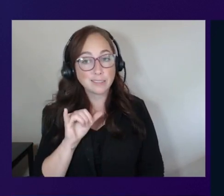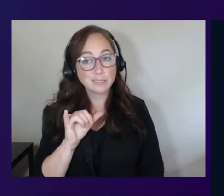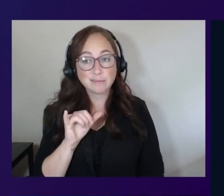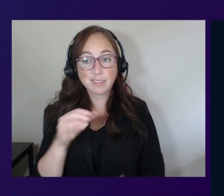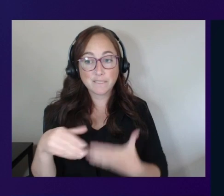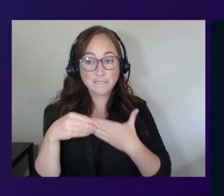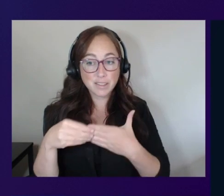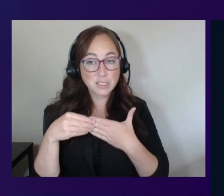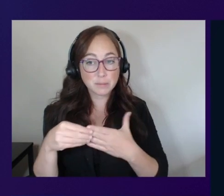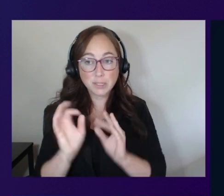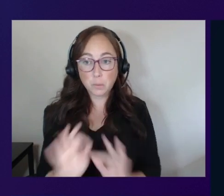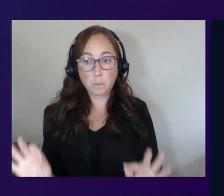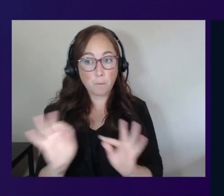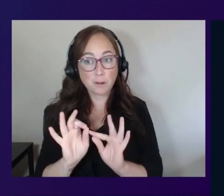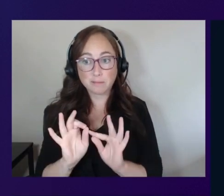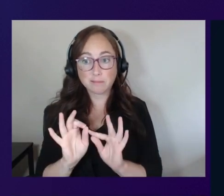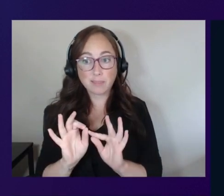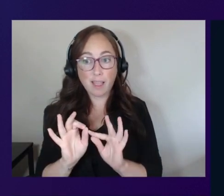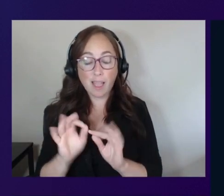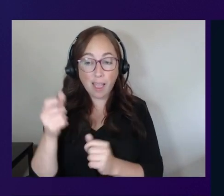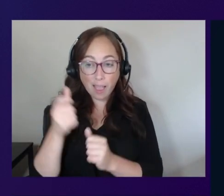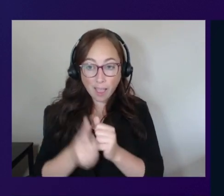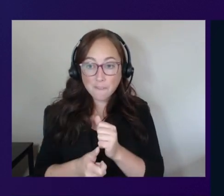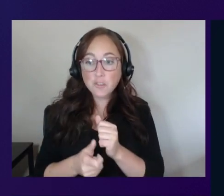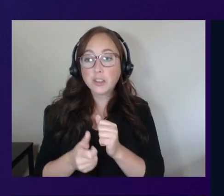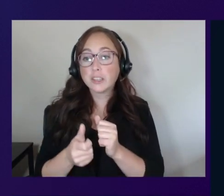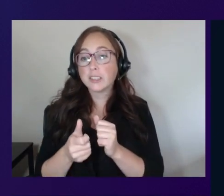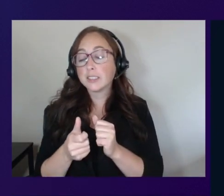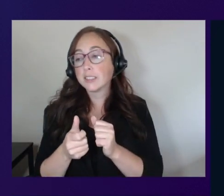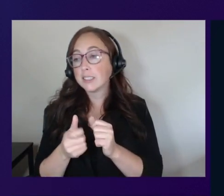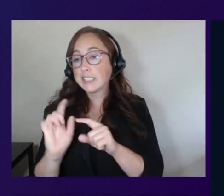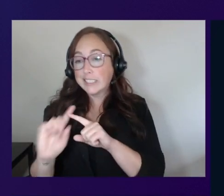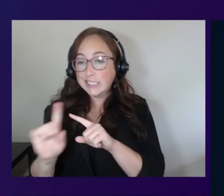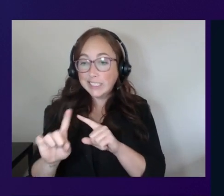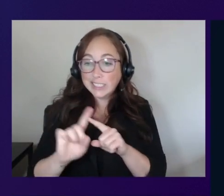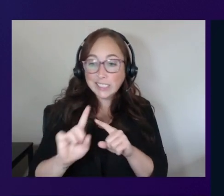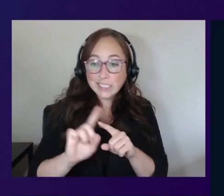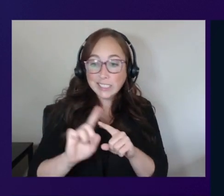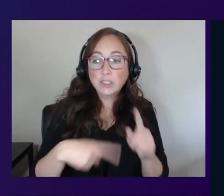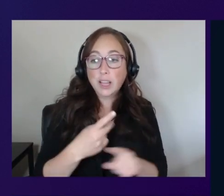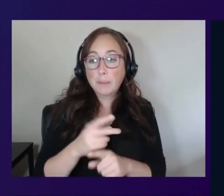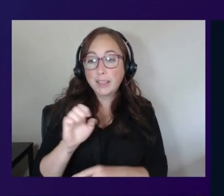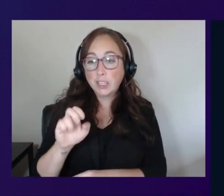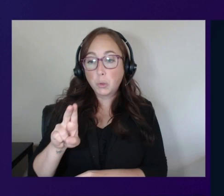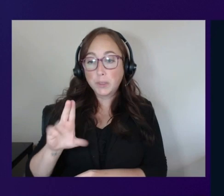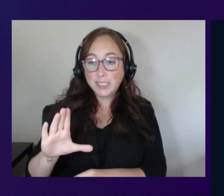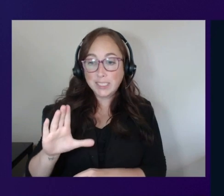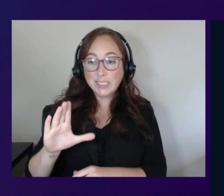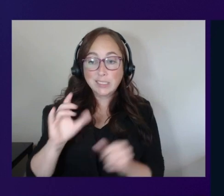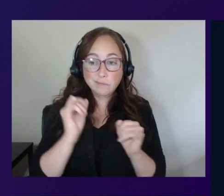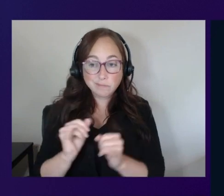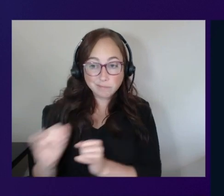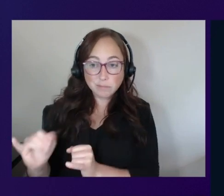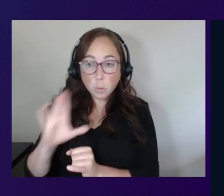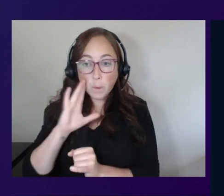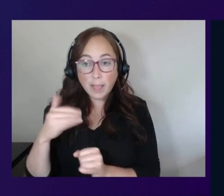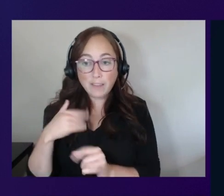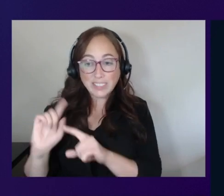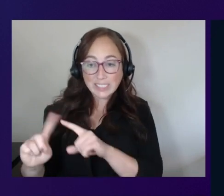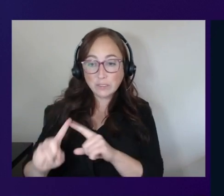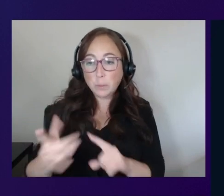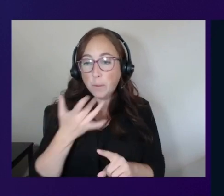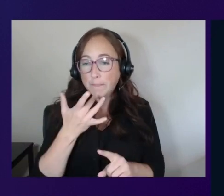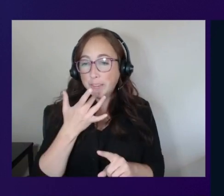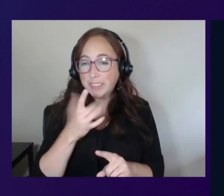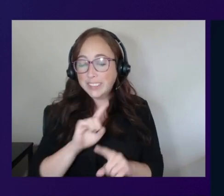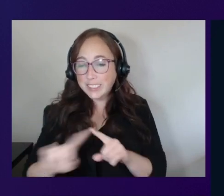is wonderful because every single different type of end user is going to have different configurations that they need. If I'm